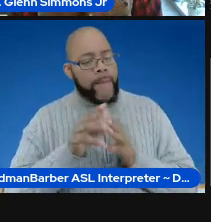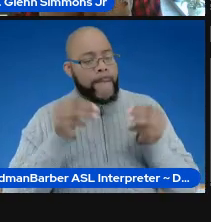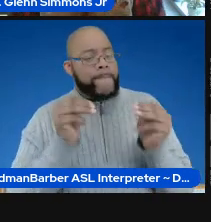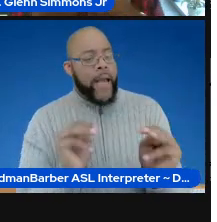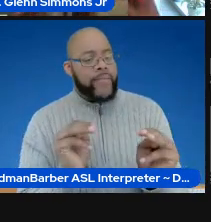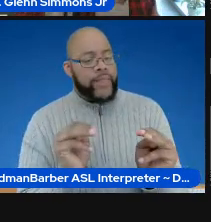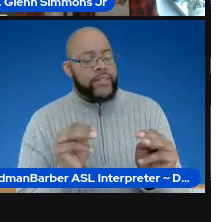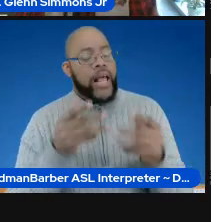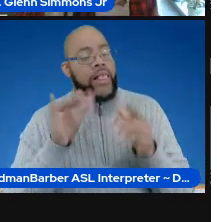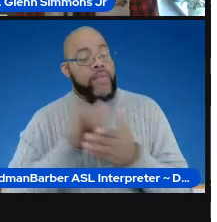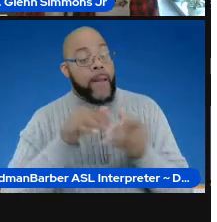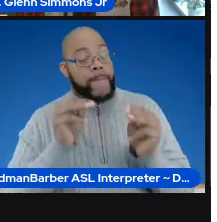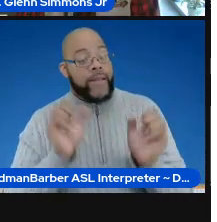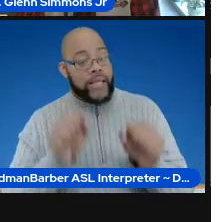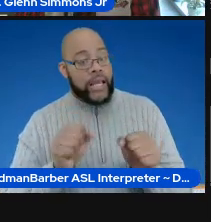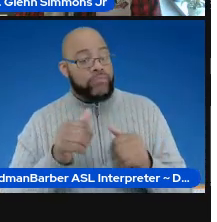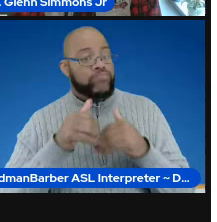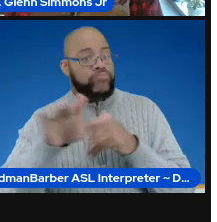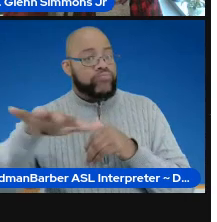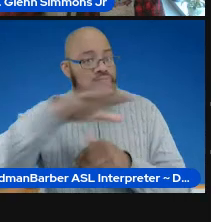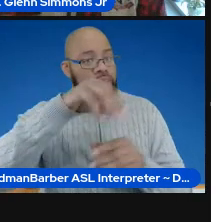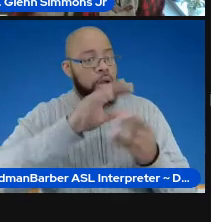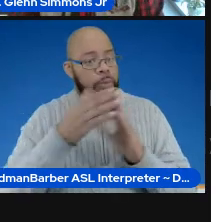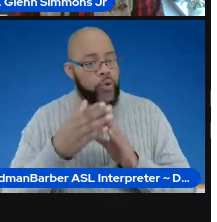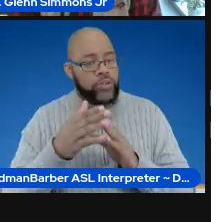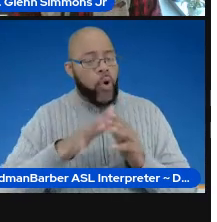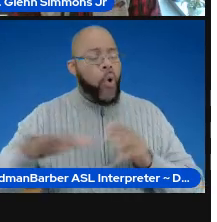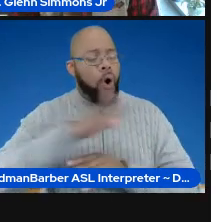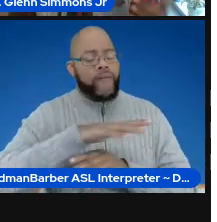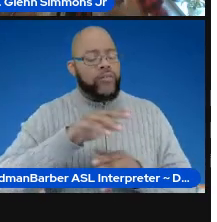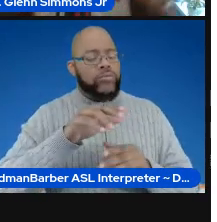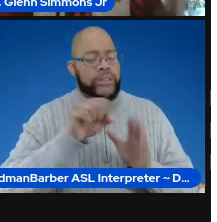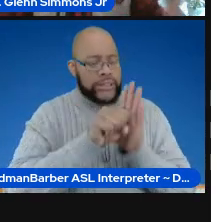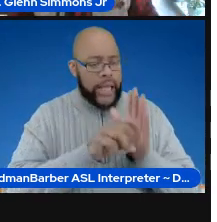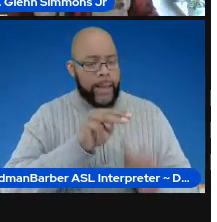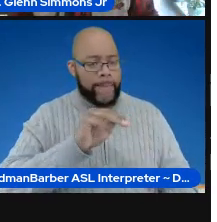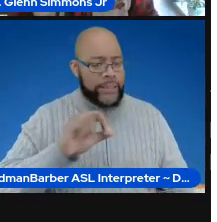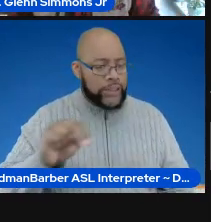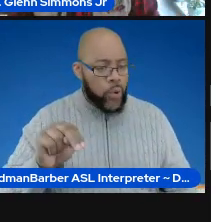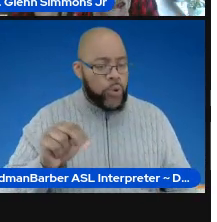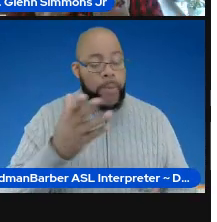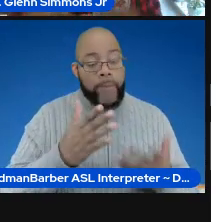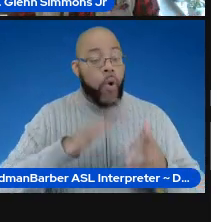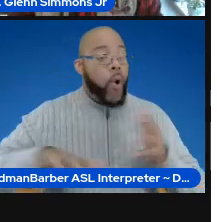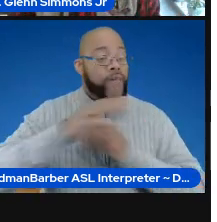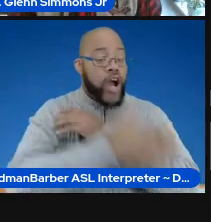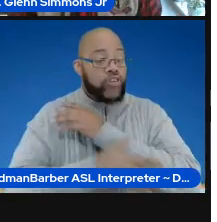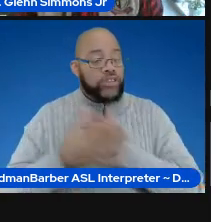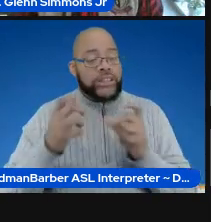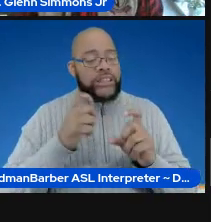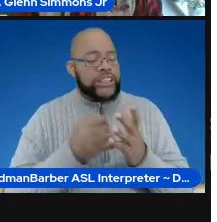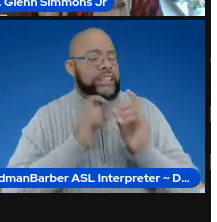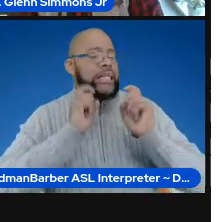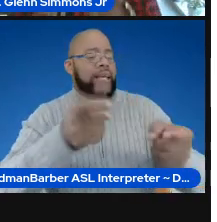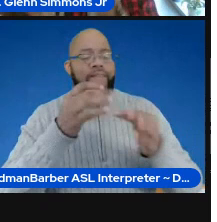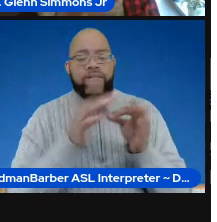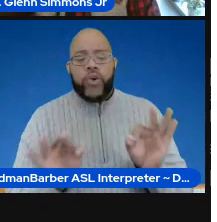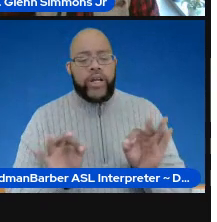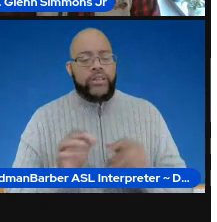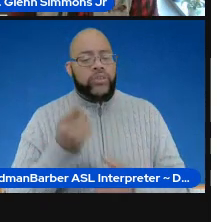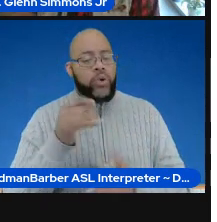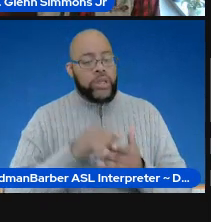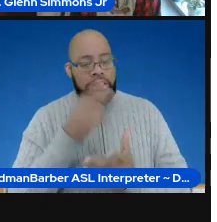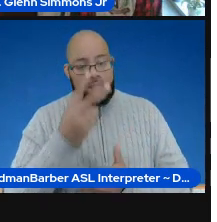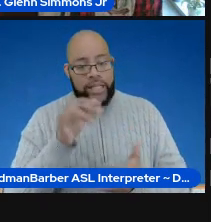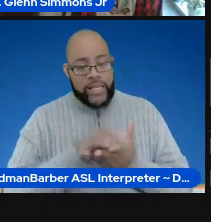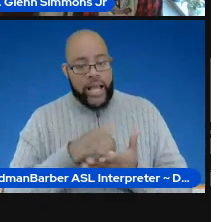and then allow that method to go out into the communities across the entire state of Minnesota and maybe across the whole country, just giving it out for free. And so as you can